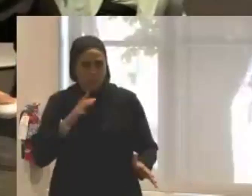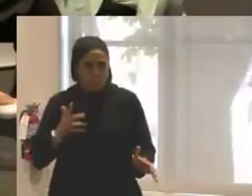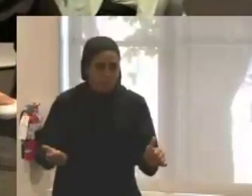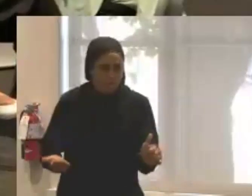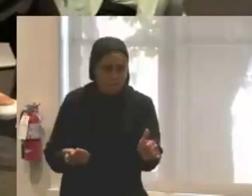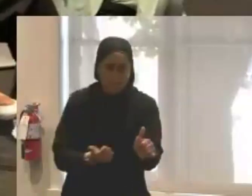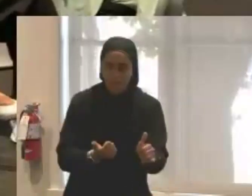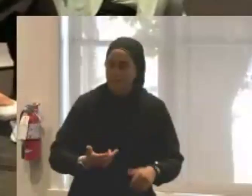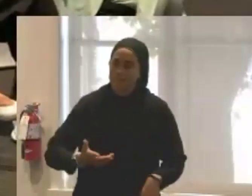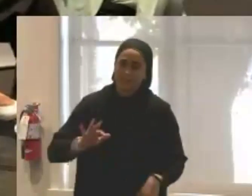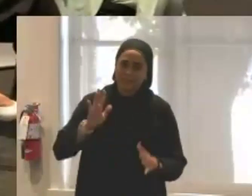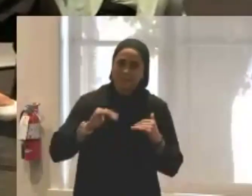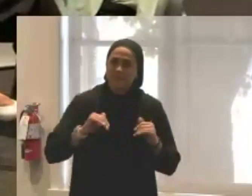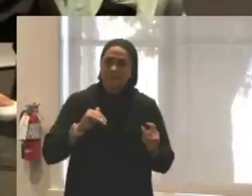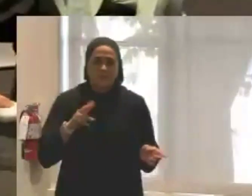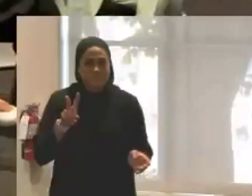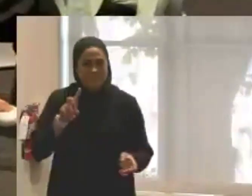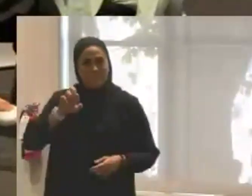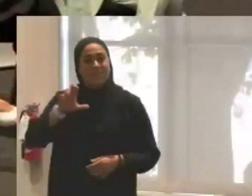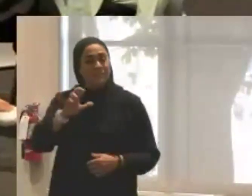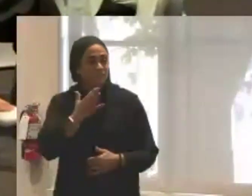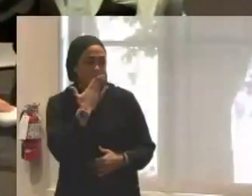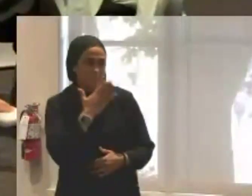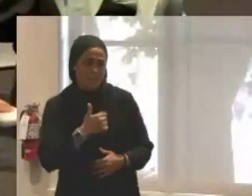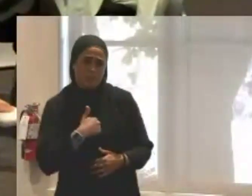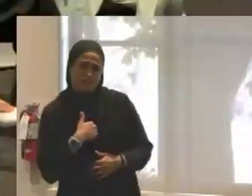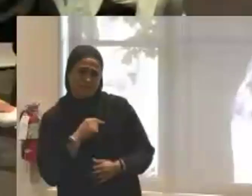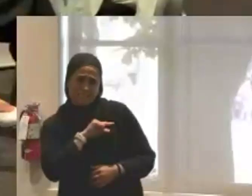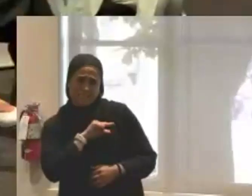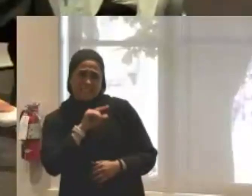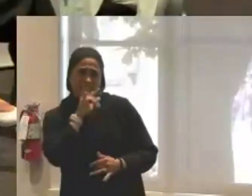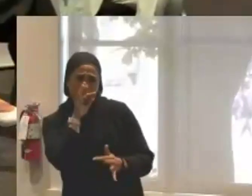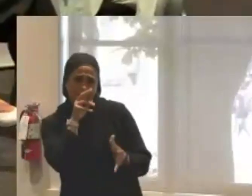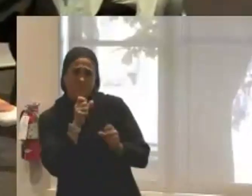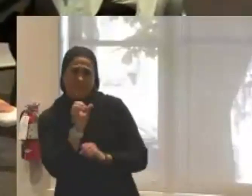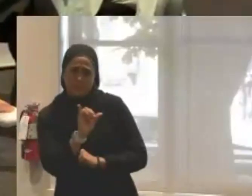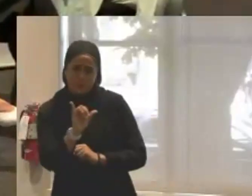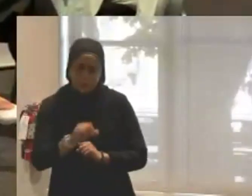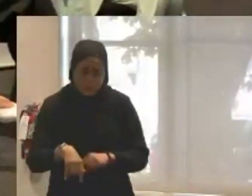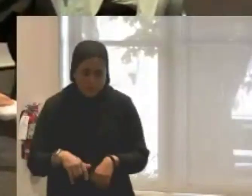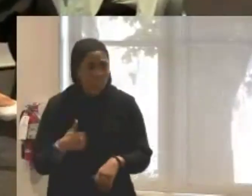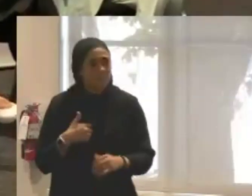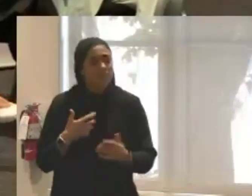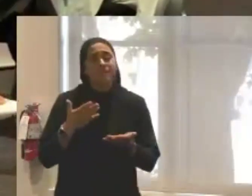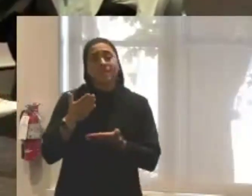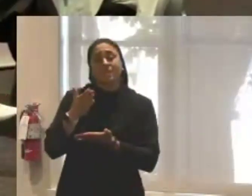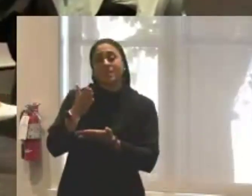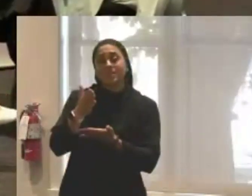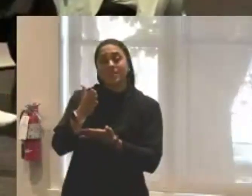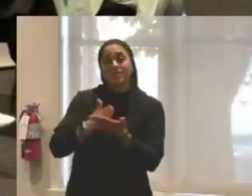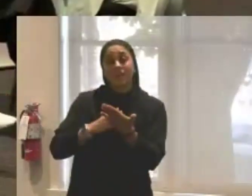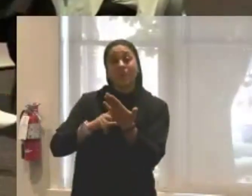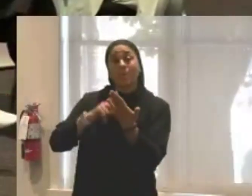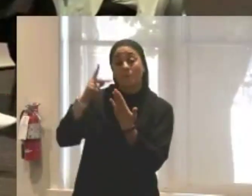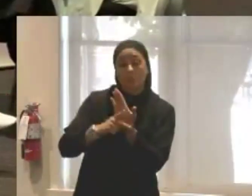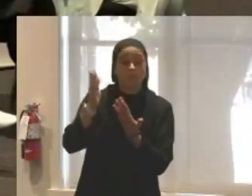you so much. I think I'm also guilty of speaking so too fast sometimes. Just want to highlight some of the